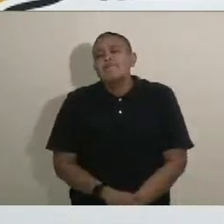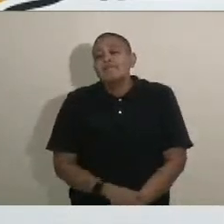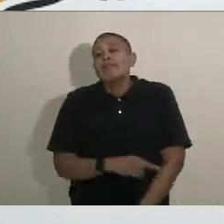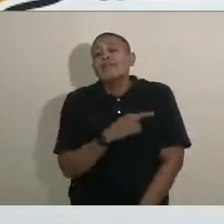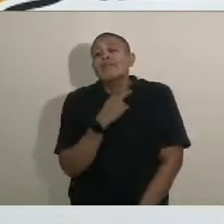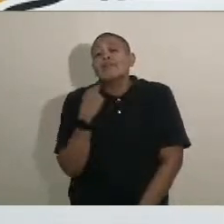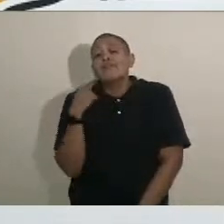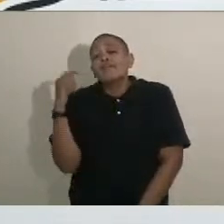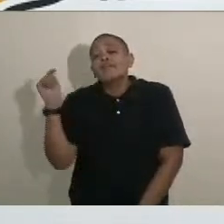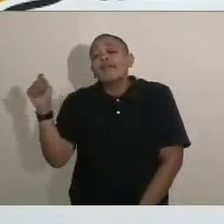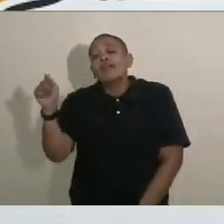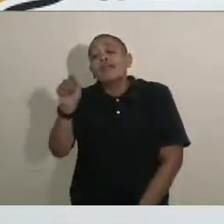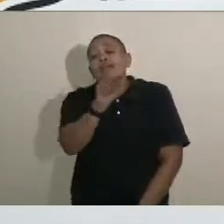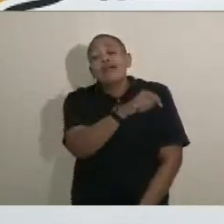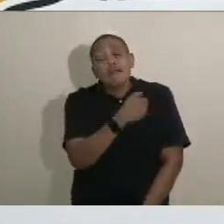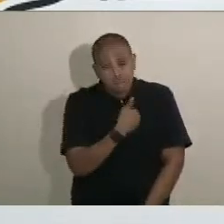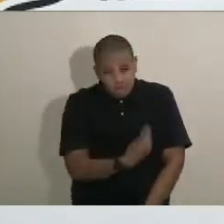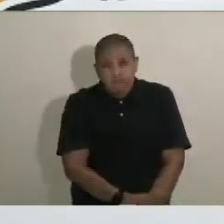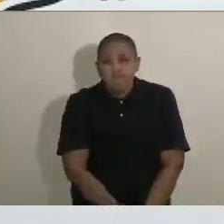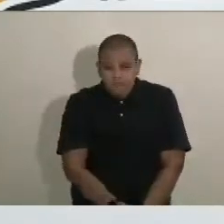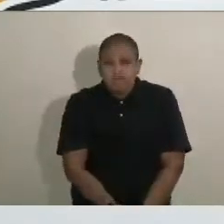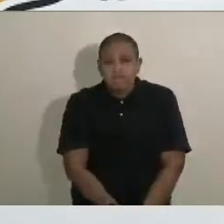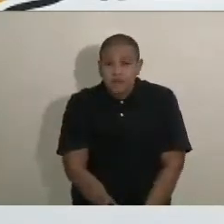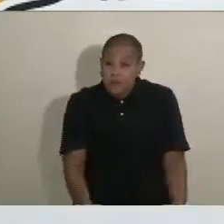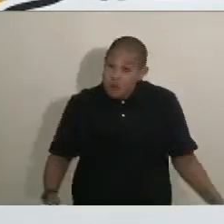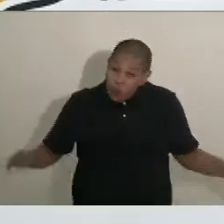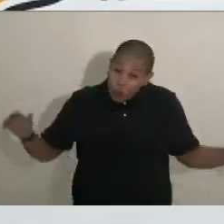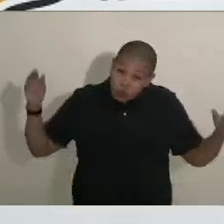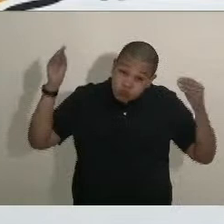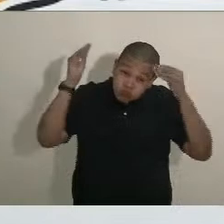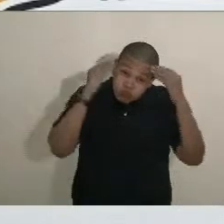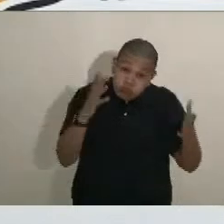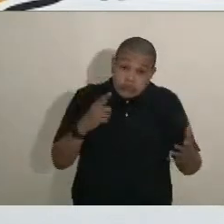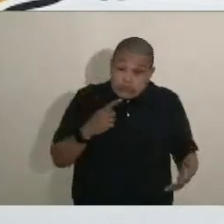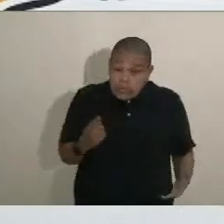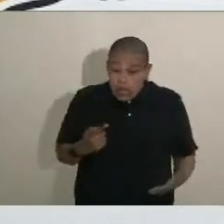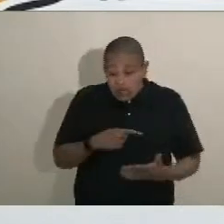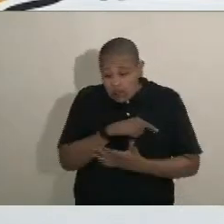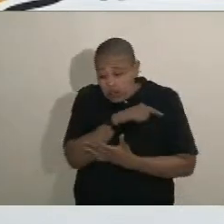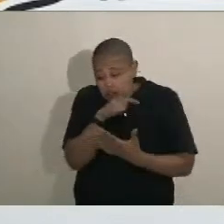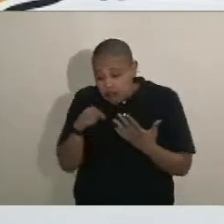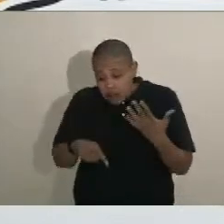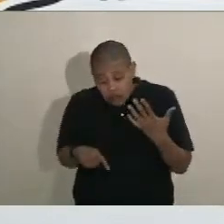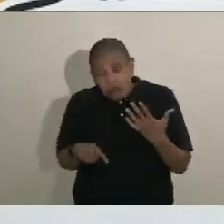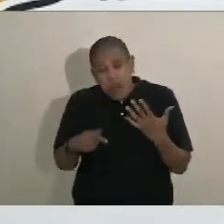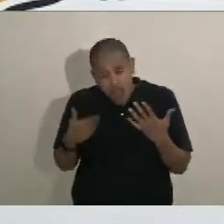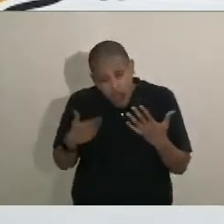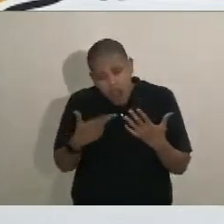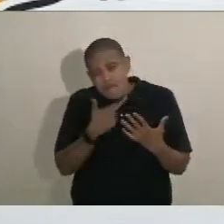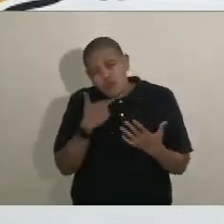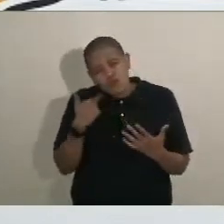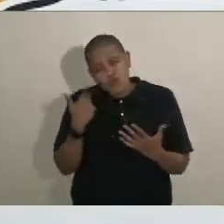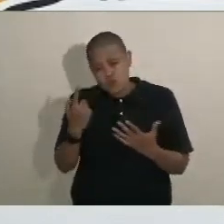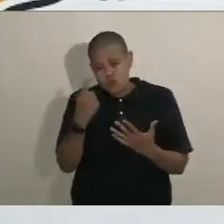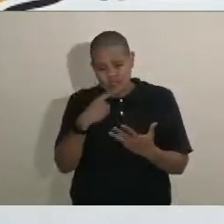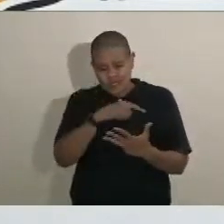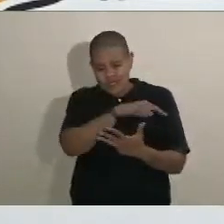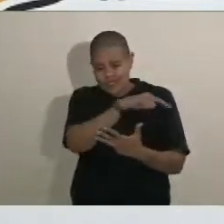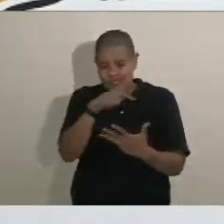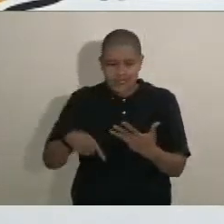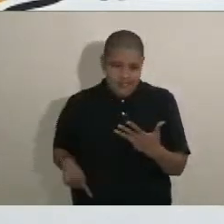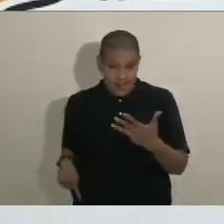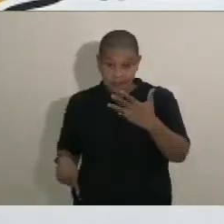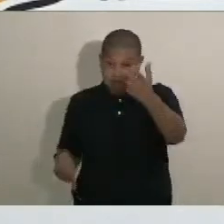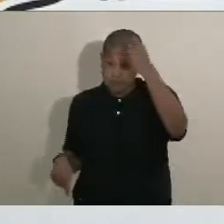or levels of risk that are involved. So all of these that you have said here comes with some level of risk. But